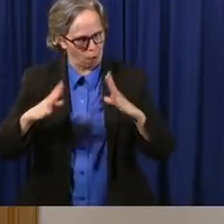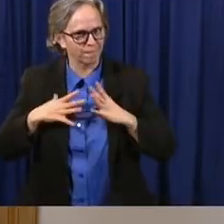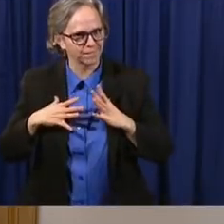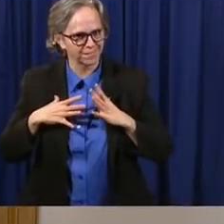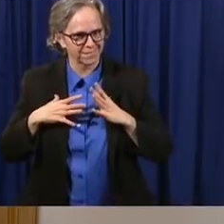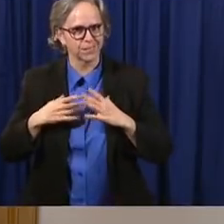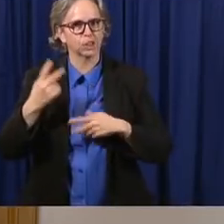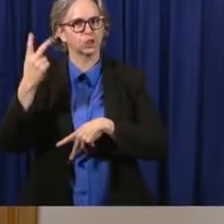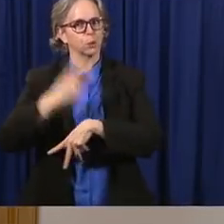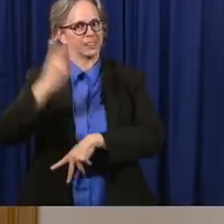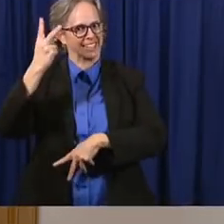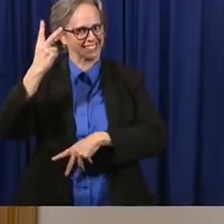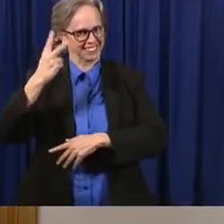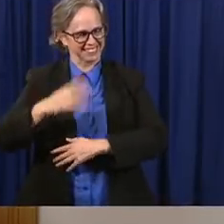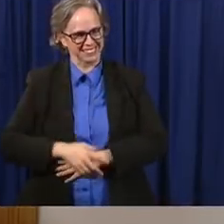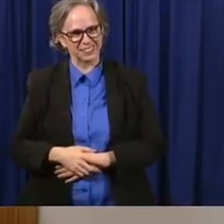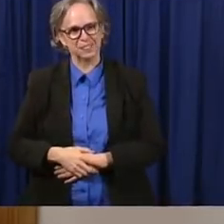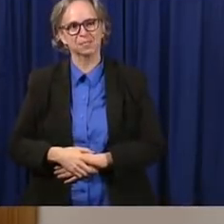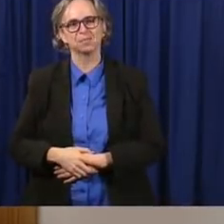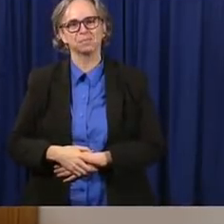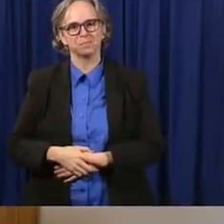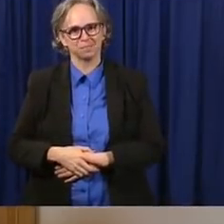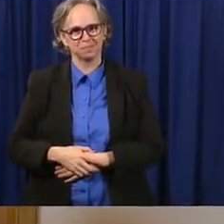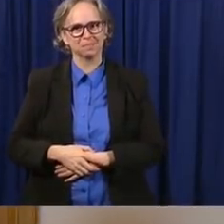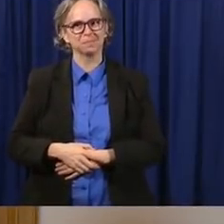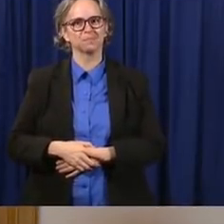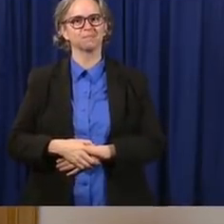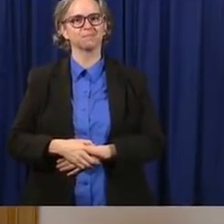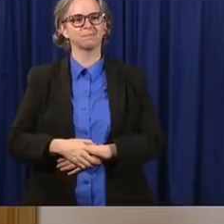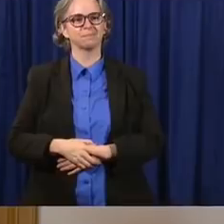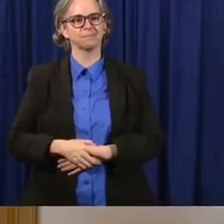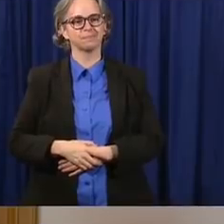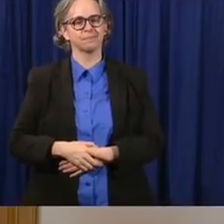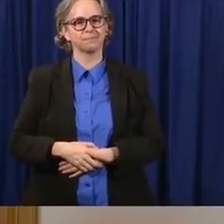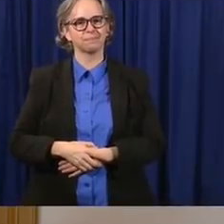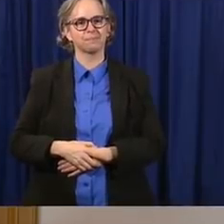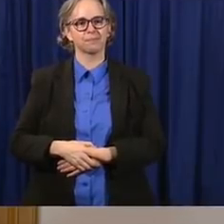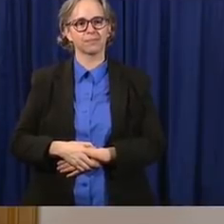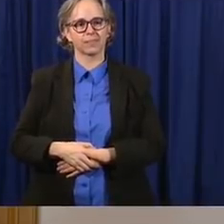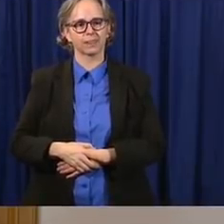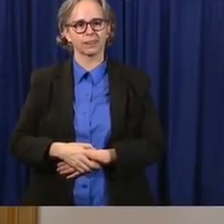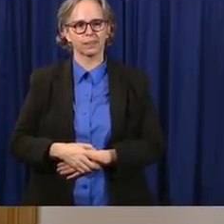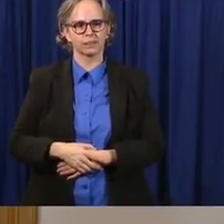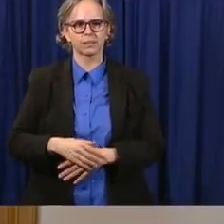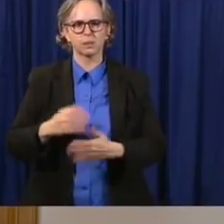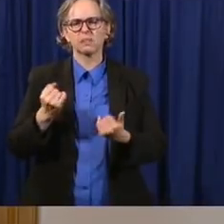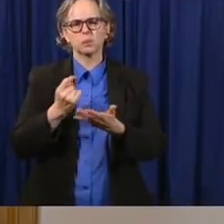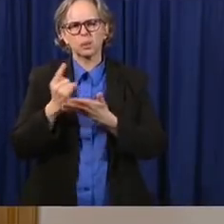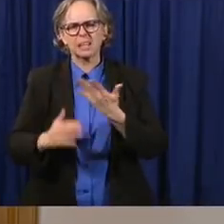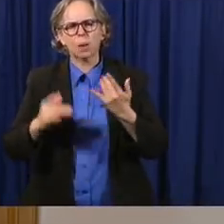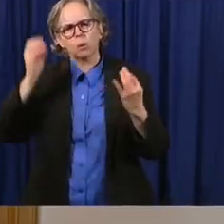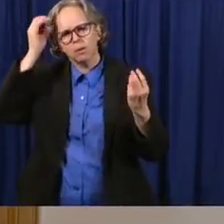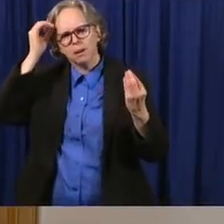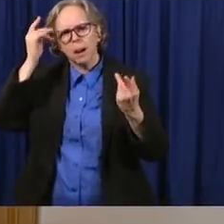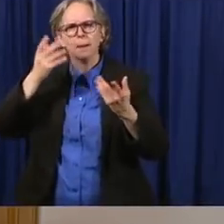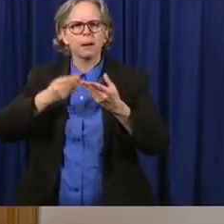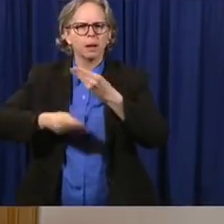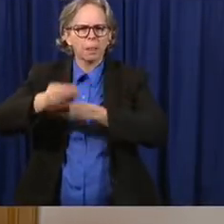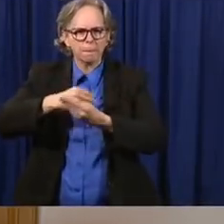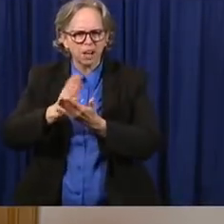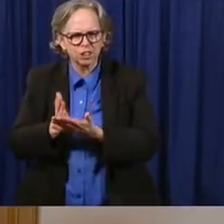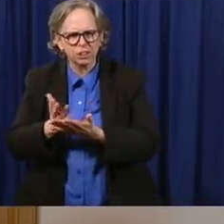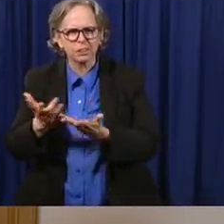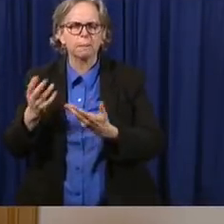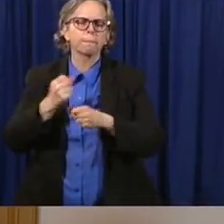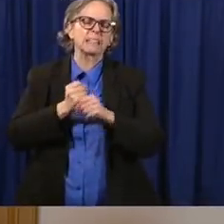I indicated, we'll be looking at the budget. We have to make some budget decisions very, very quickly.